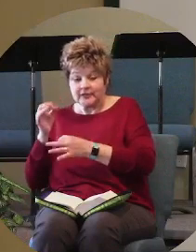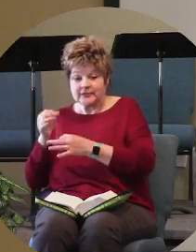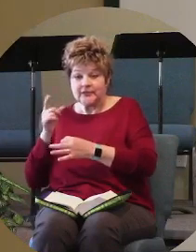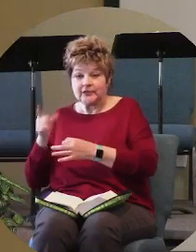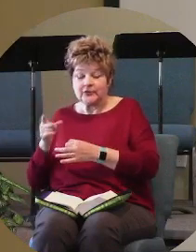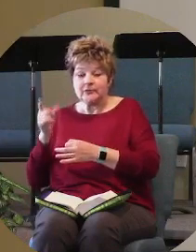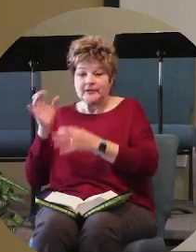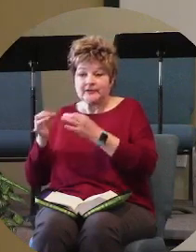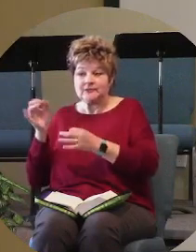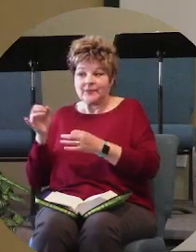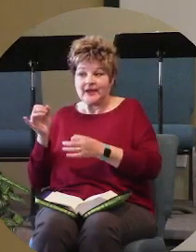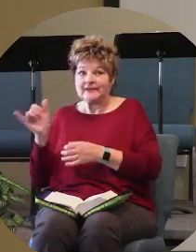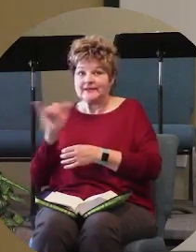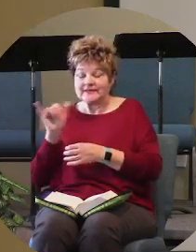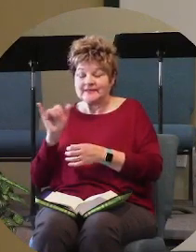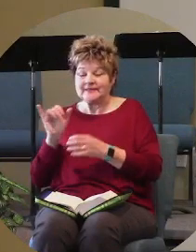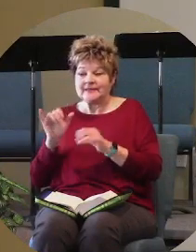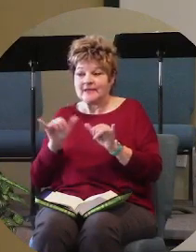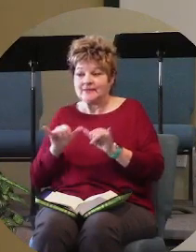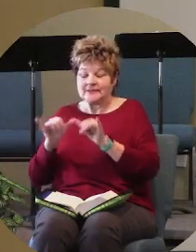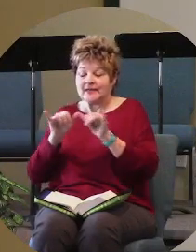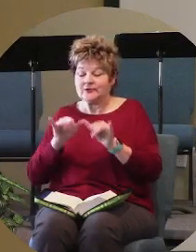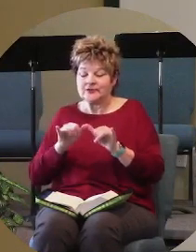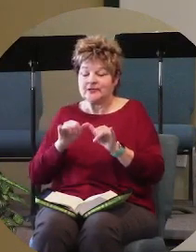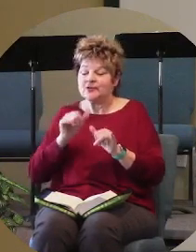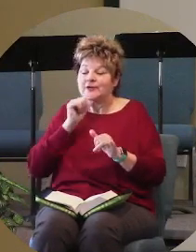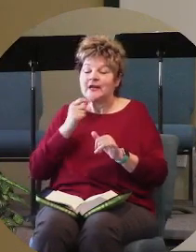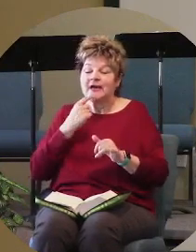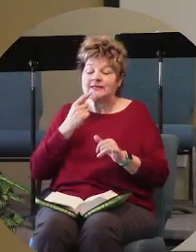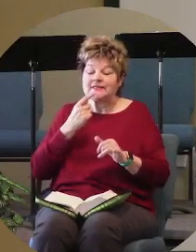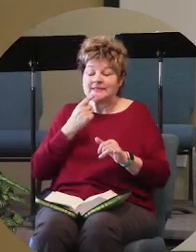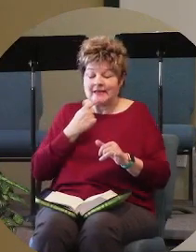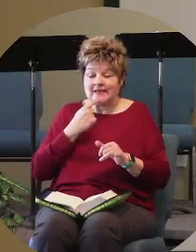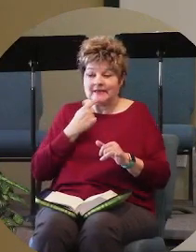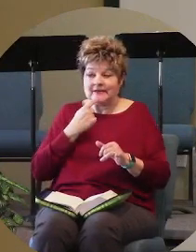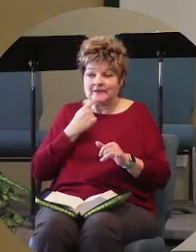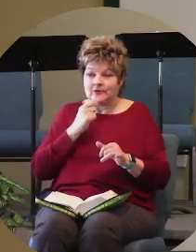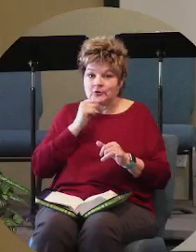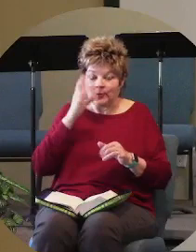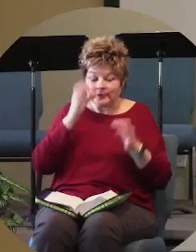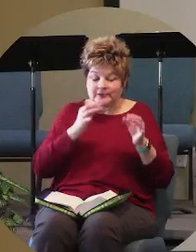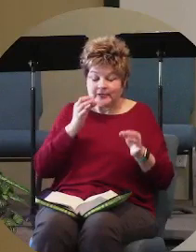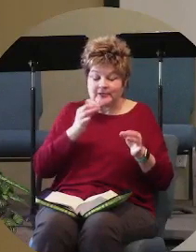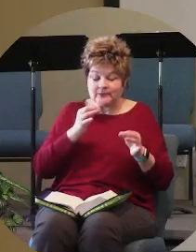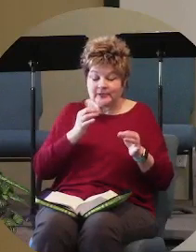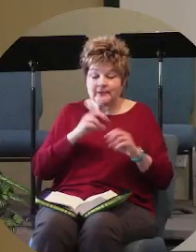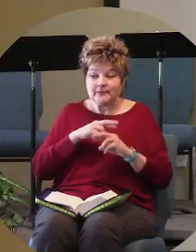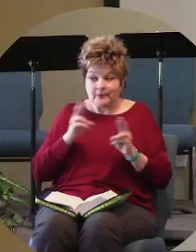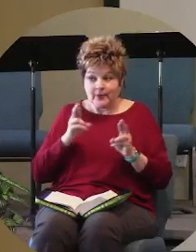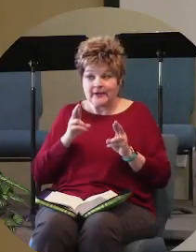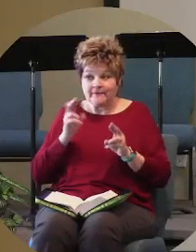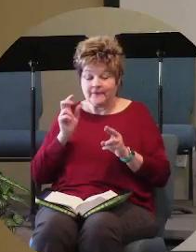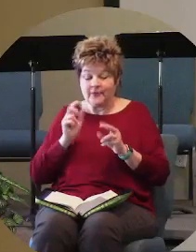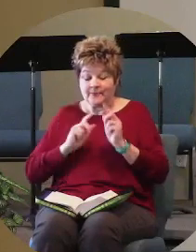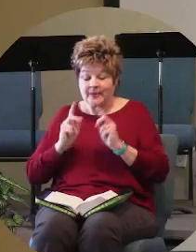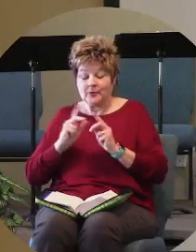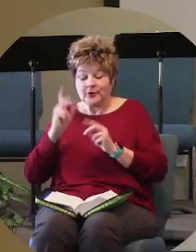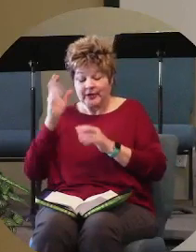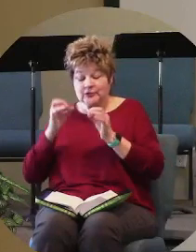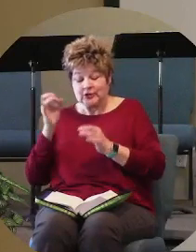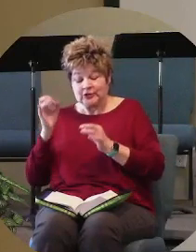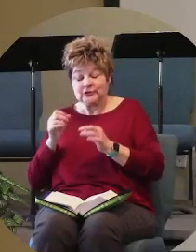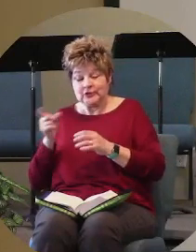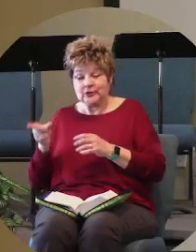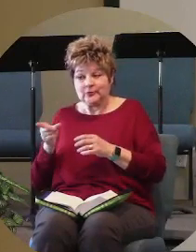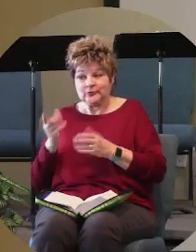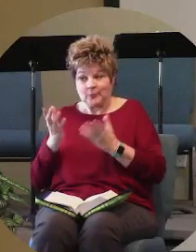same standards. So it's not saying don't judge, it's just saying you better be ready for how people are going to judge you. So guess what? Maybe it is